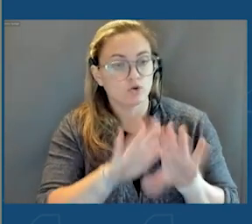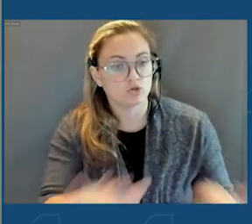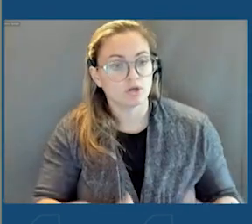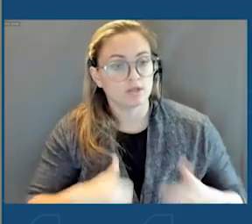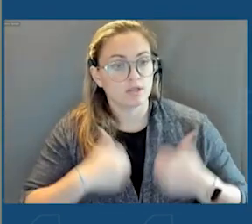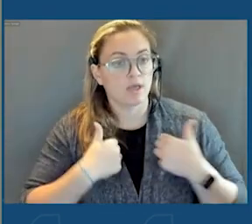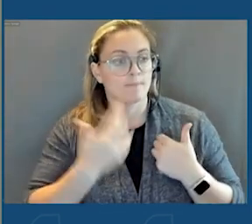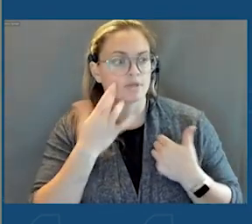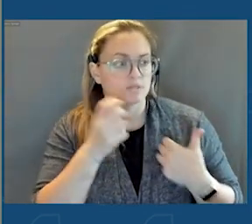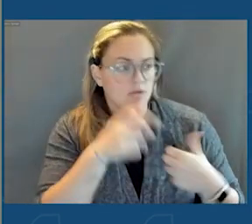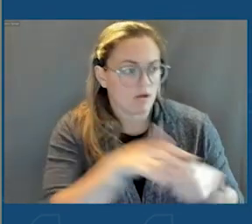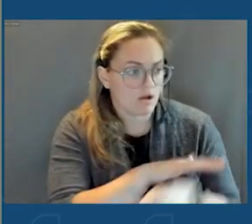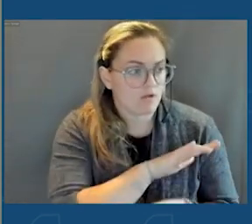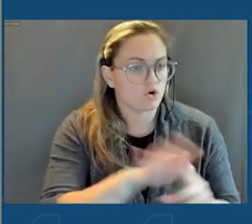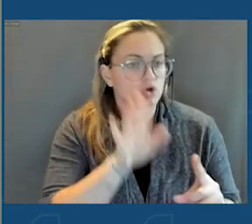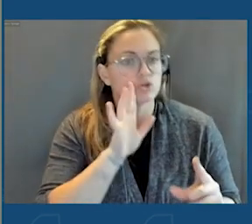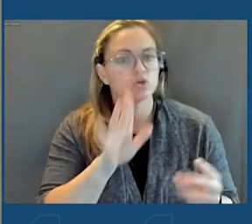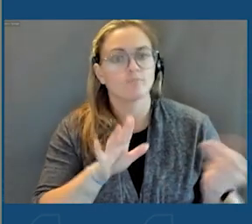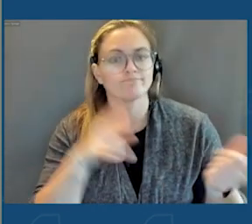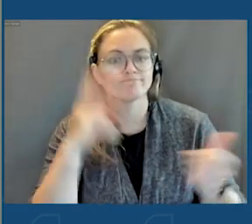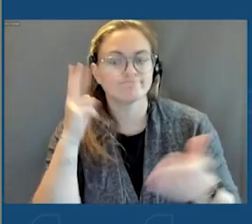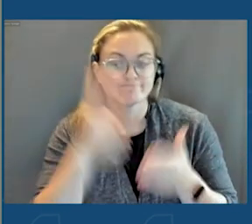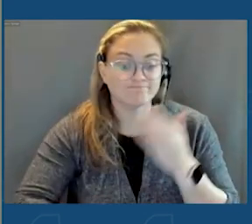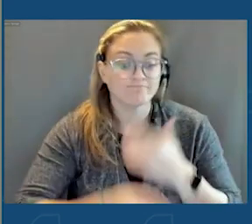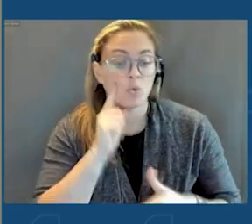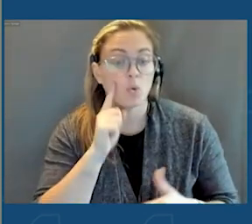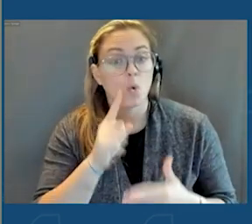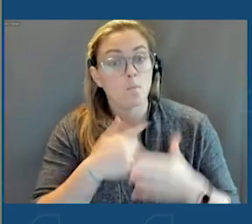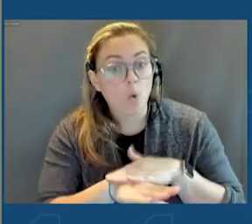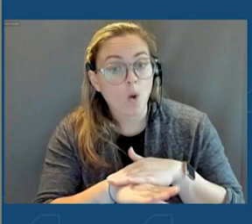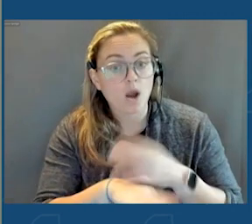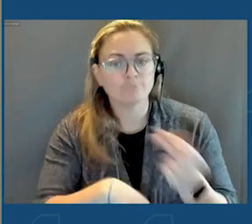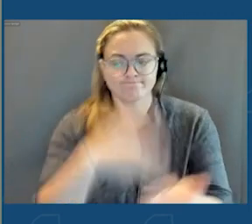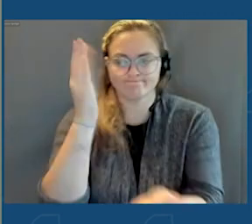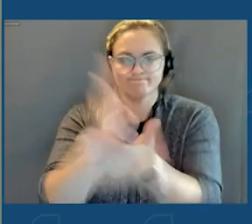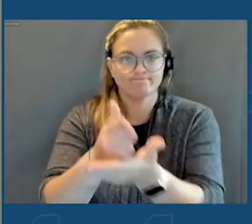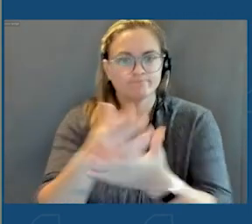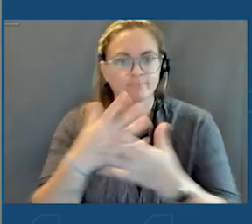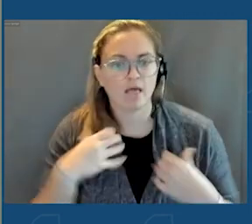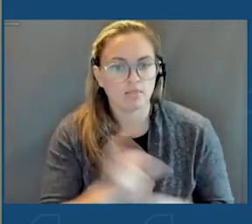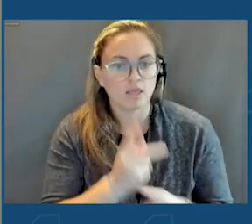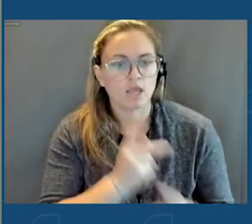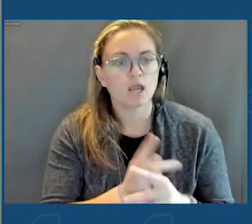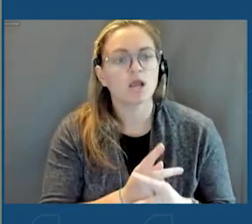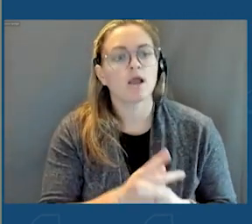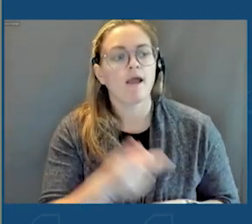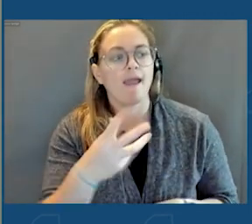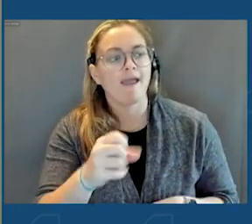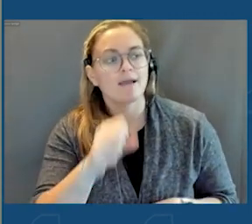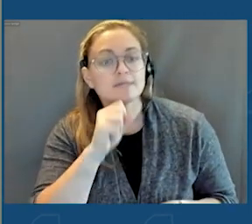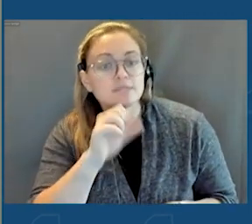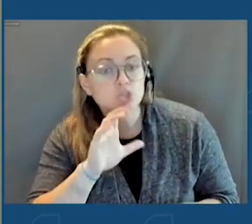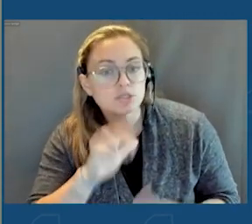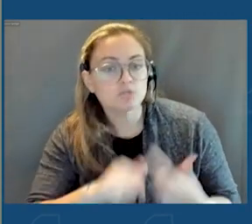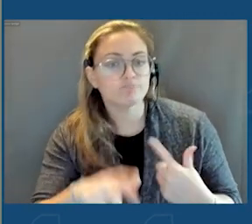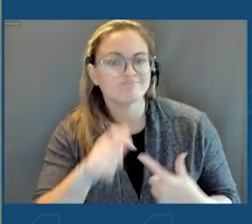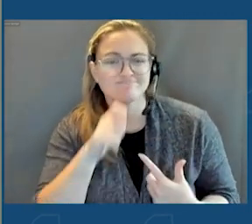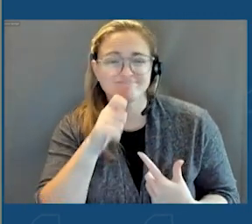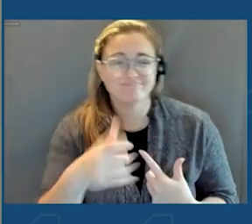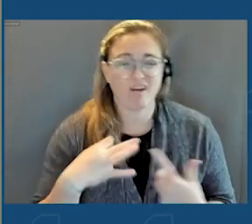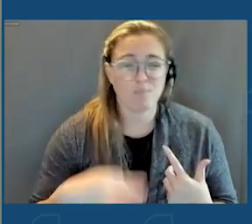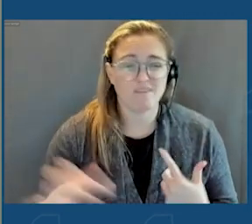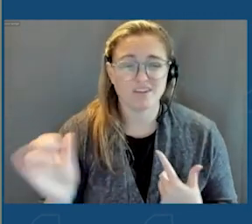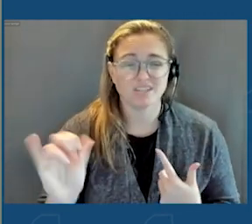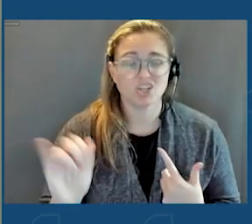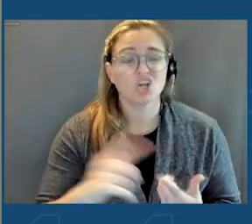not covered. They're cut off as soon as the baby is born, as well as to seniors. So undocumented seniors have a disadvantage. The federal government has